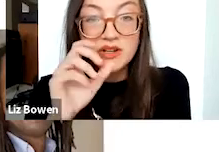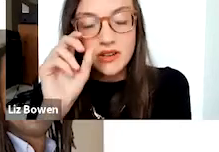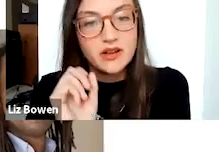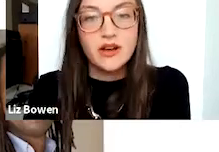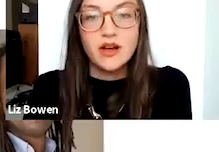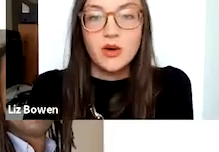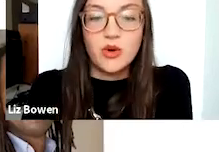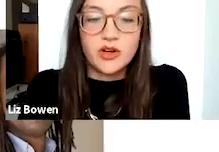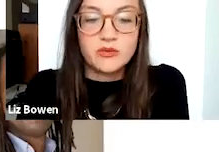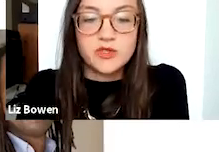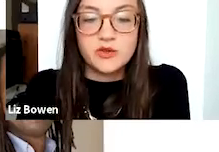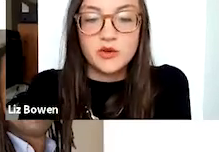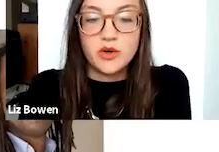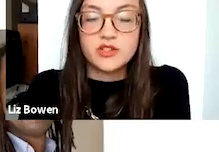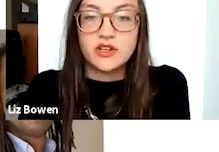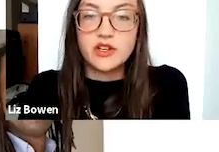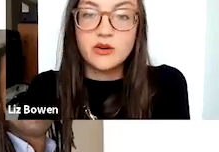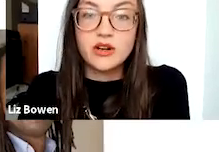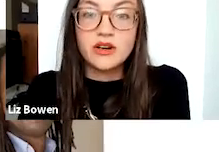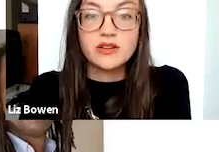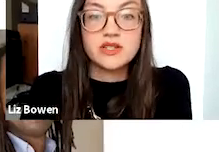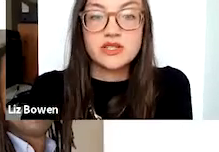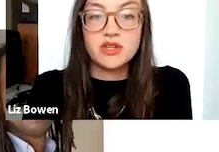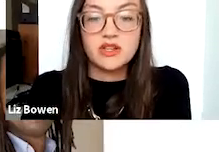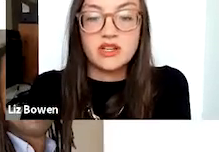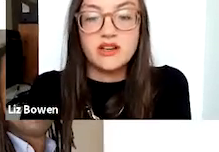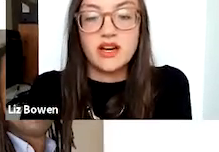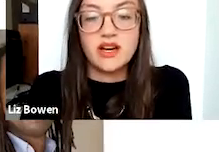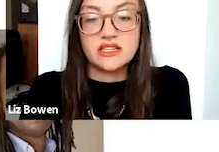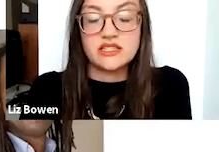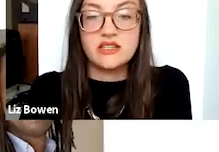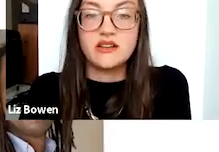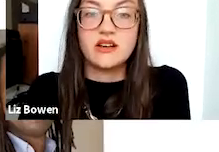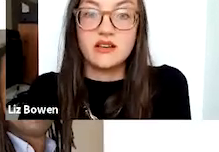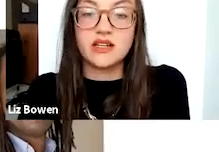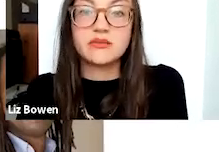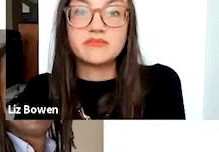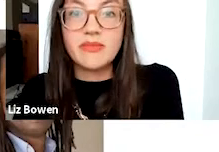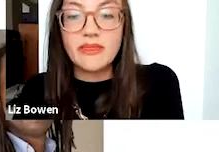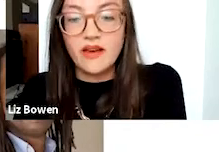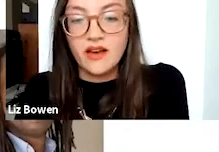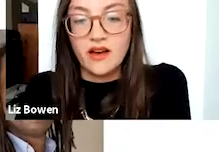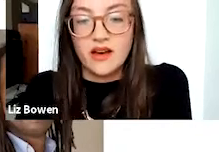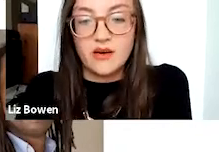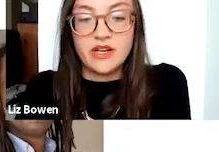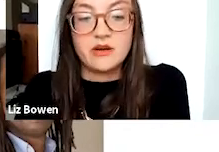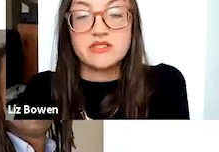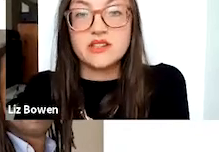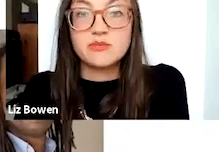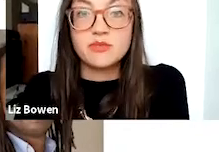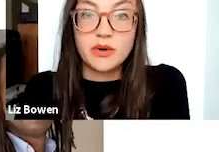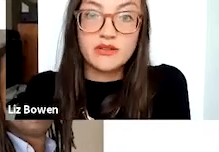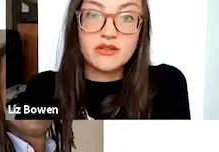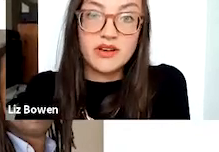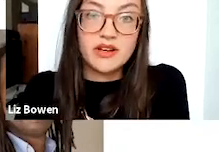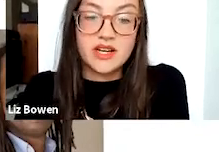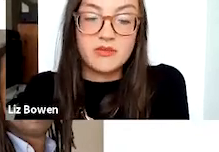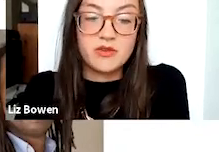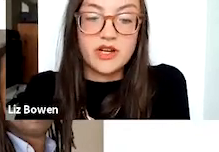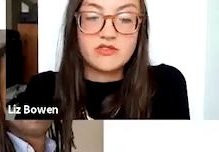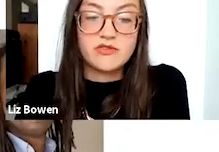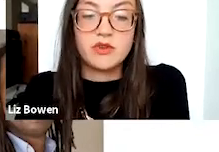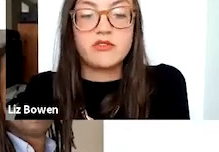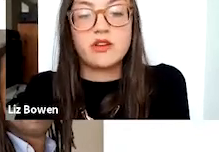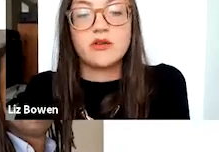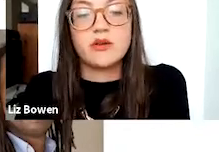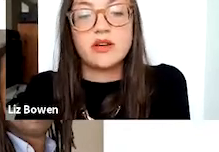Hi, everyone. Welcome to Questioning Cure, Disability, Identity, and Healing. My name is Liz Bowen, and I'm